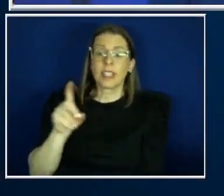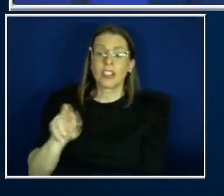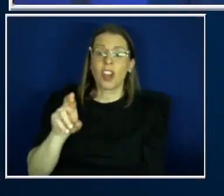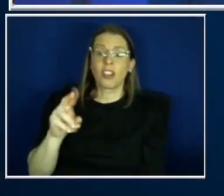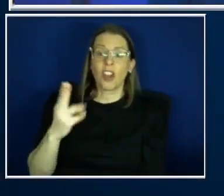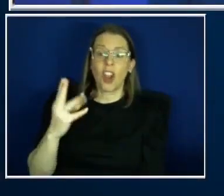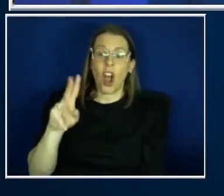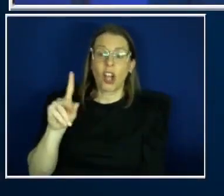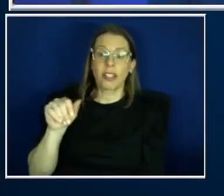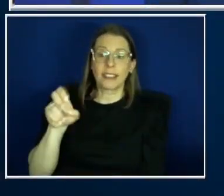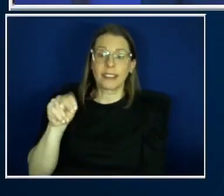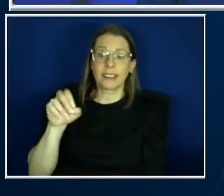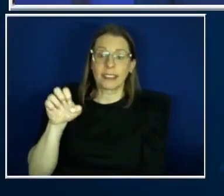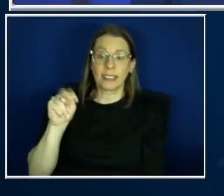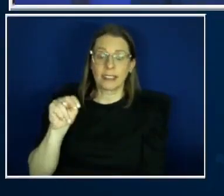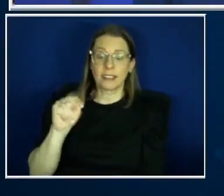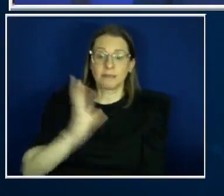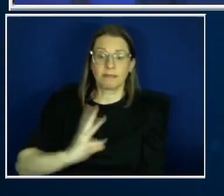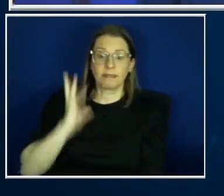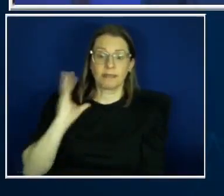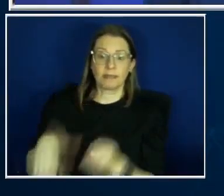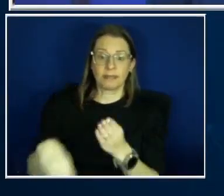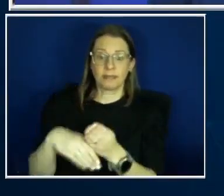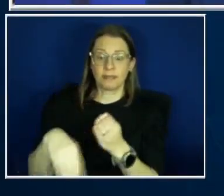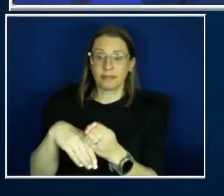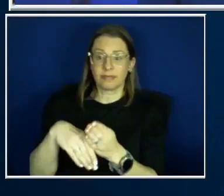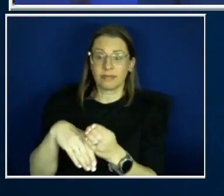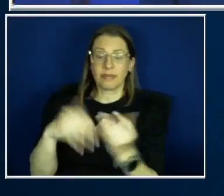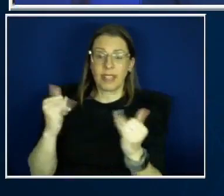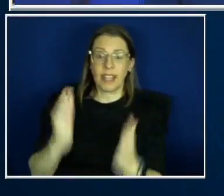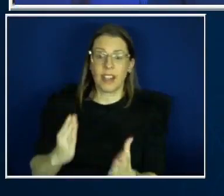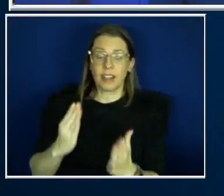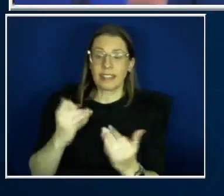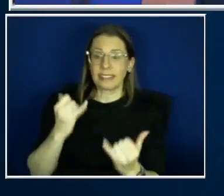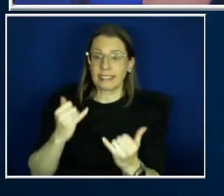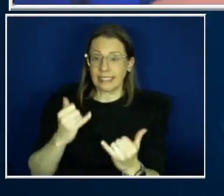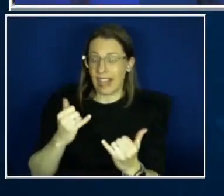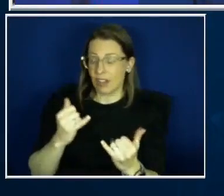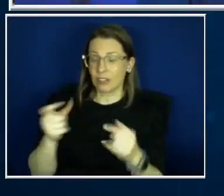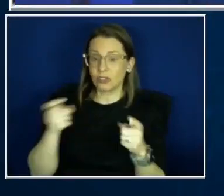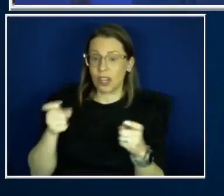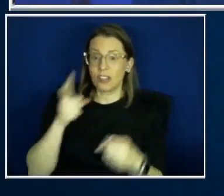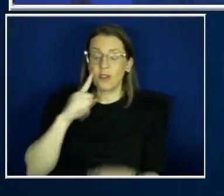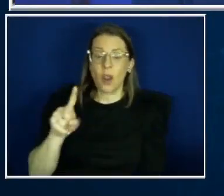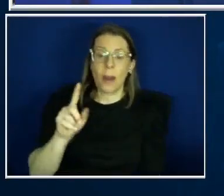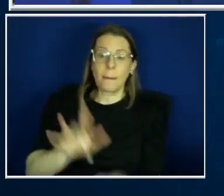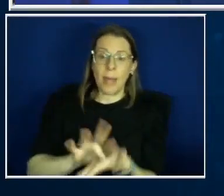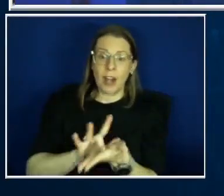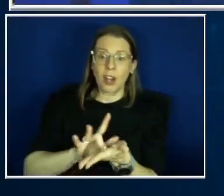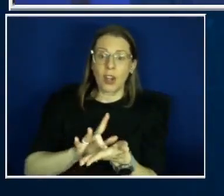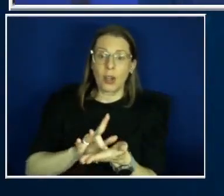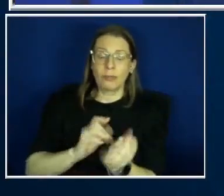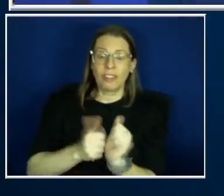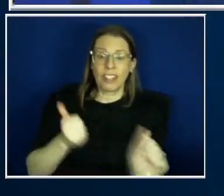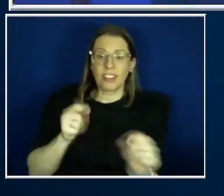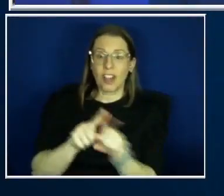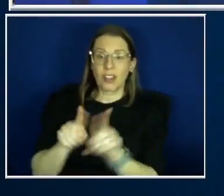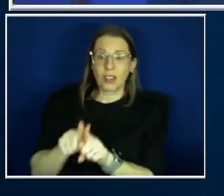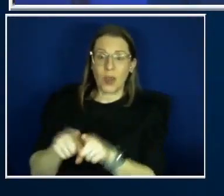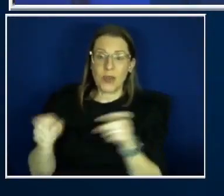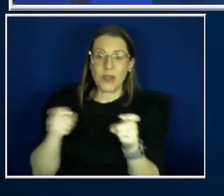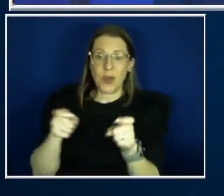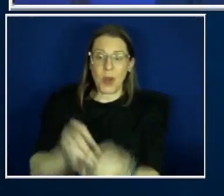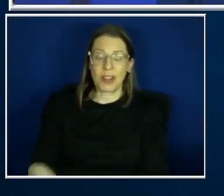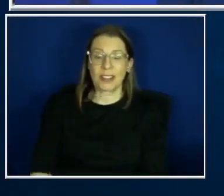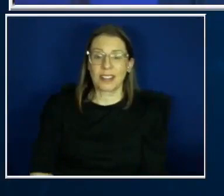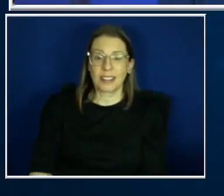former soccer player himself and now medical director of infection prevention and control. Good job to fall back on since you didn't go pro. Yeah, I get out there with the